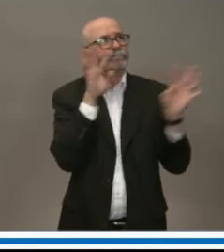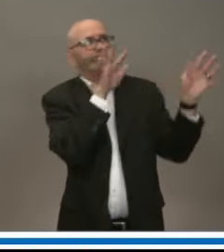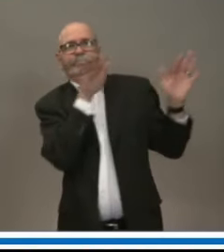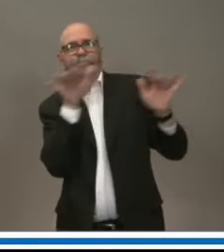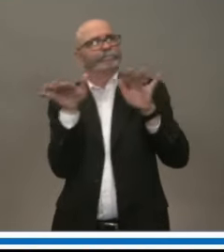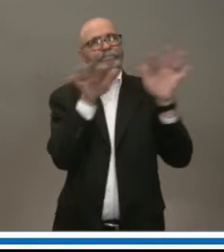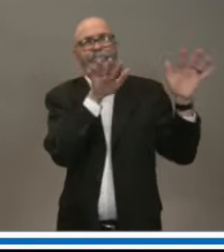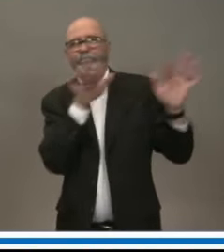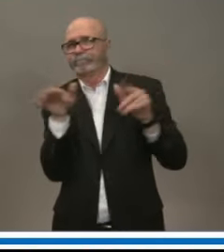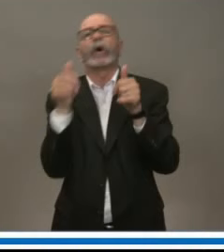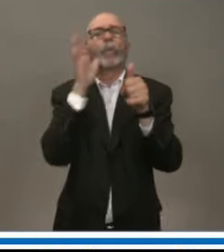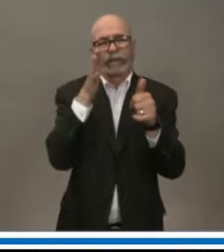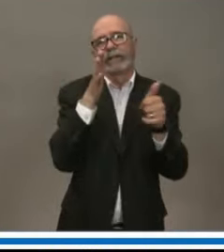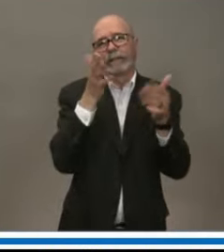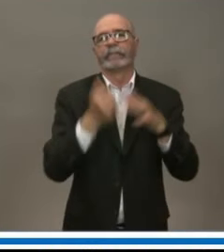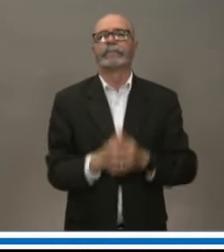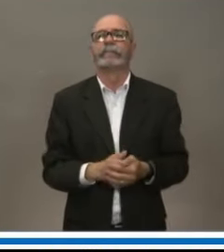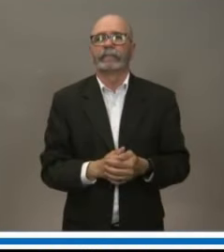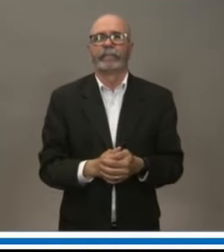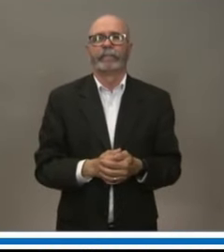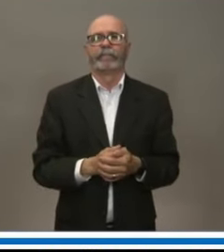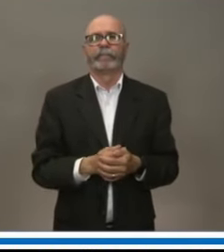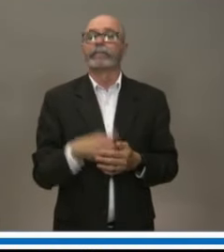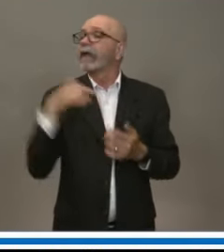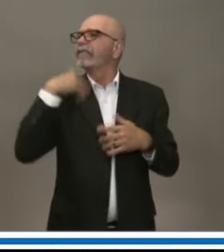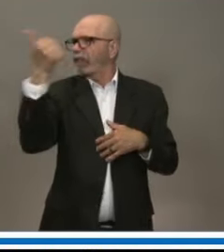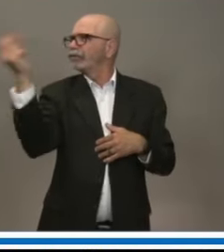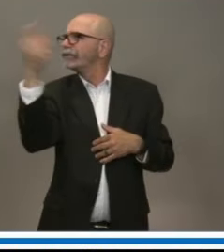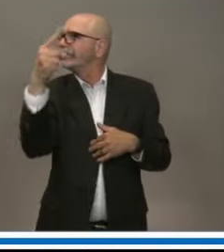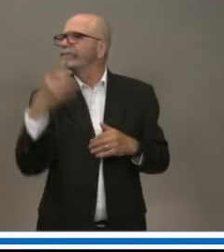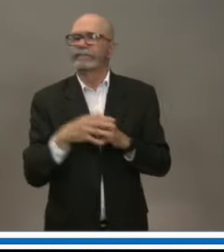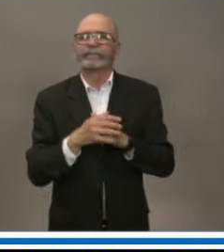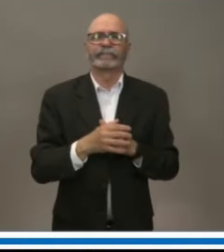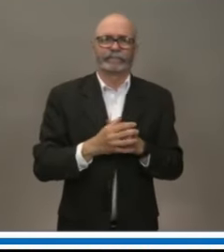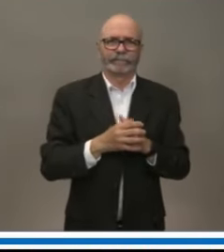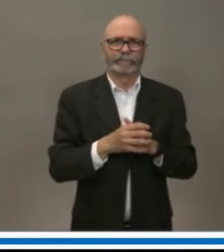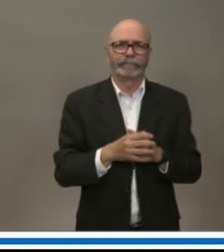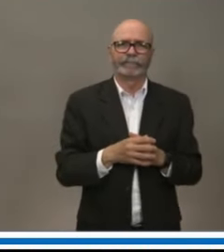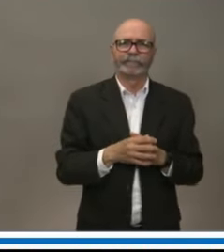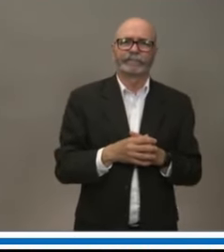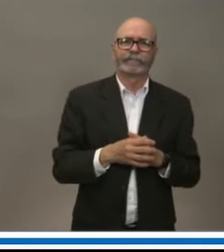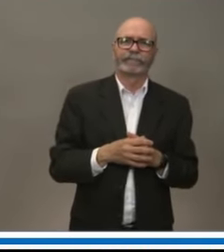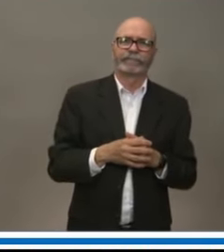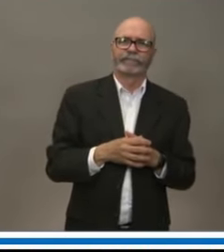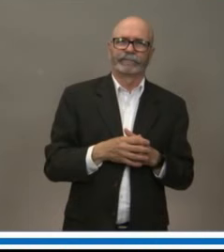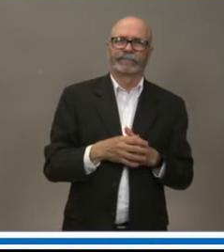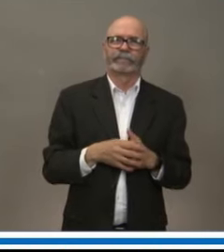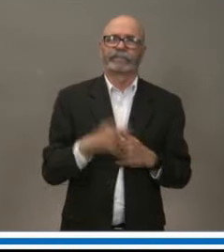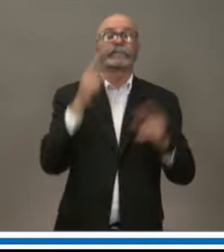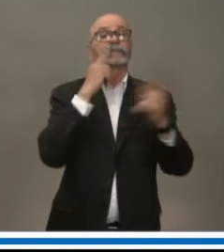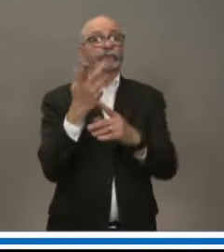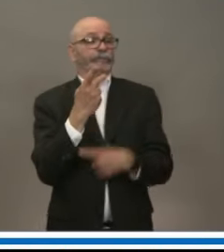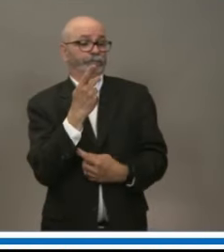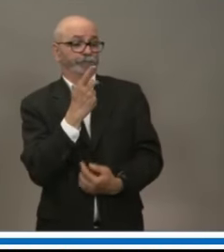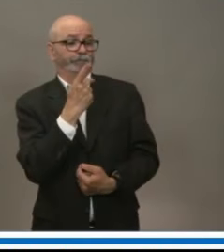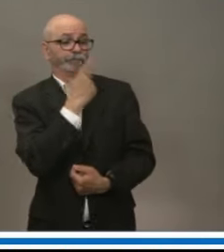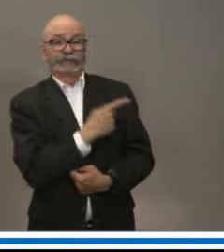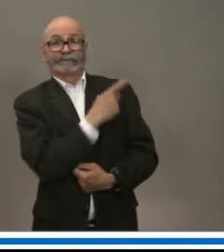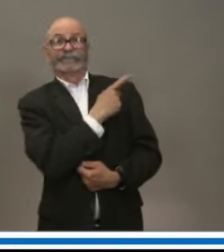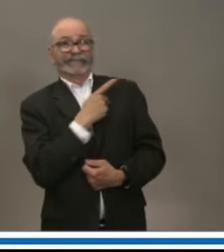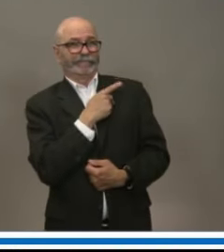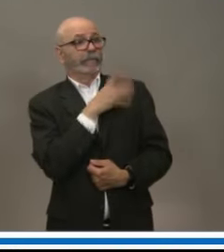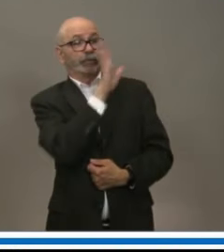follow-up. Yes, in regards to Dalhousie's involvement in the provincial financial aid programs, I know they were supposed to brainstorm ideas